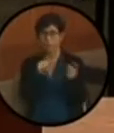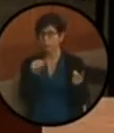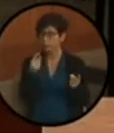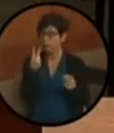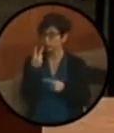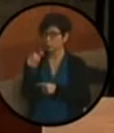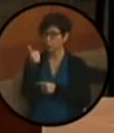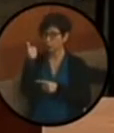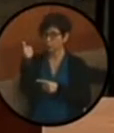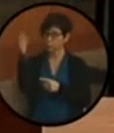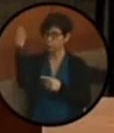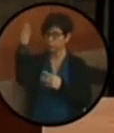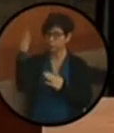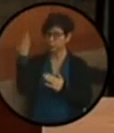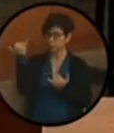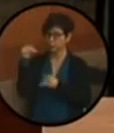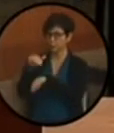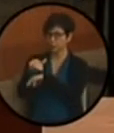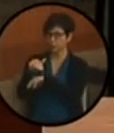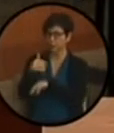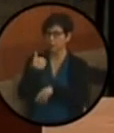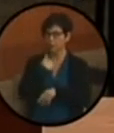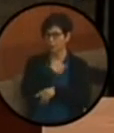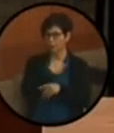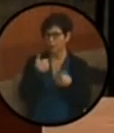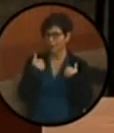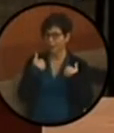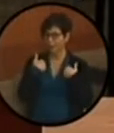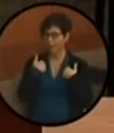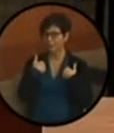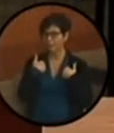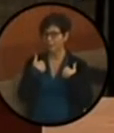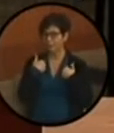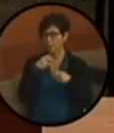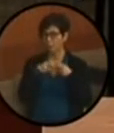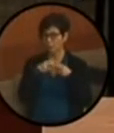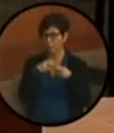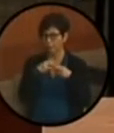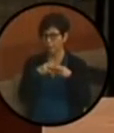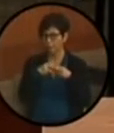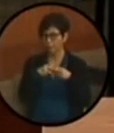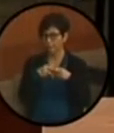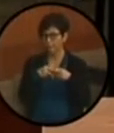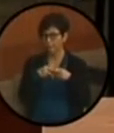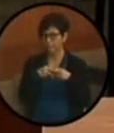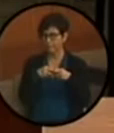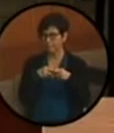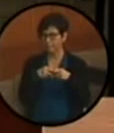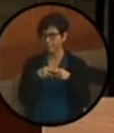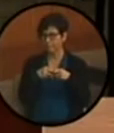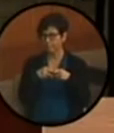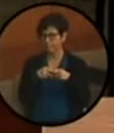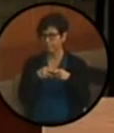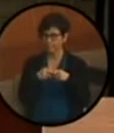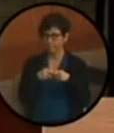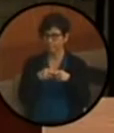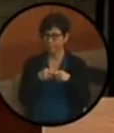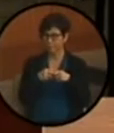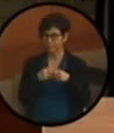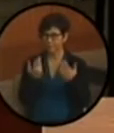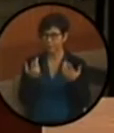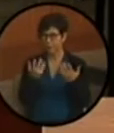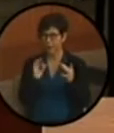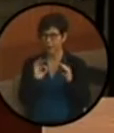like we have really an overall problem within the context of how